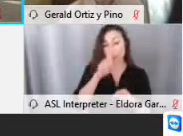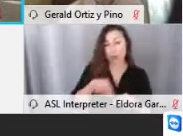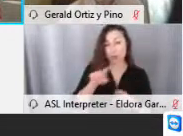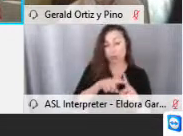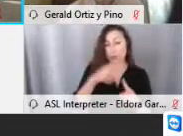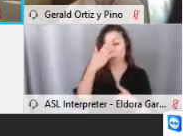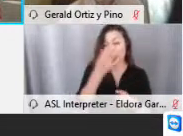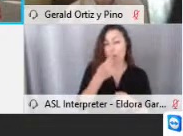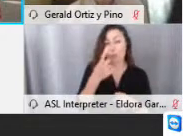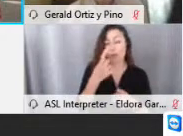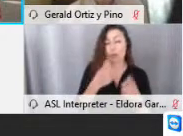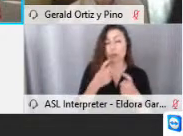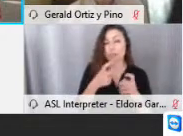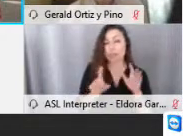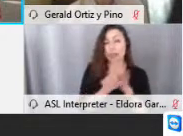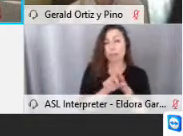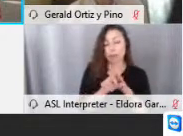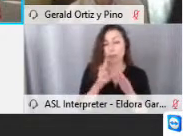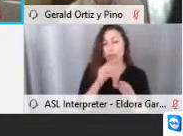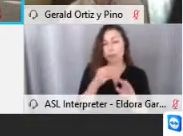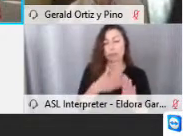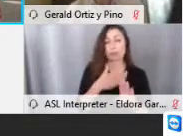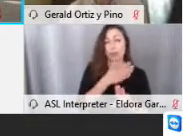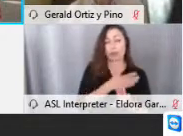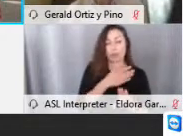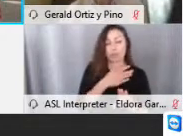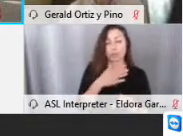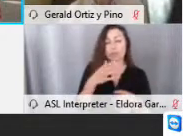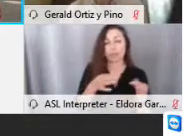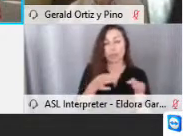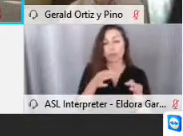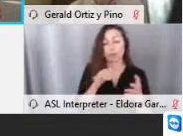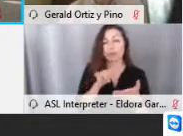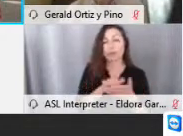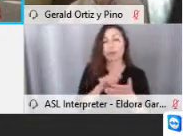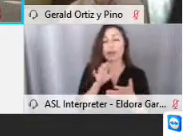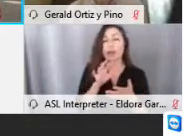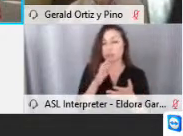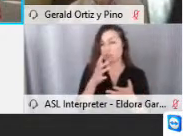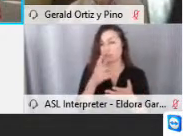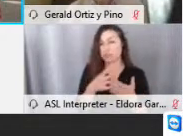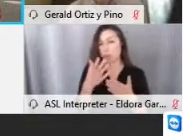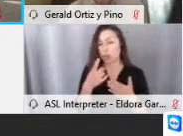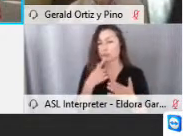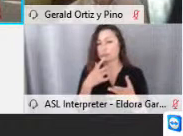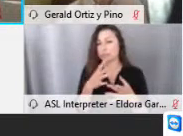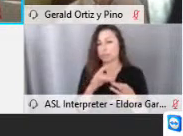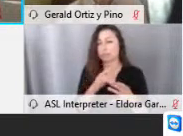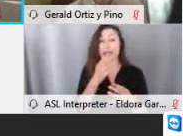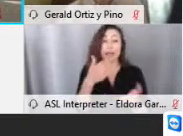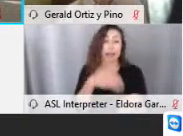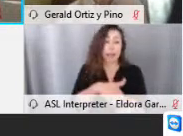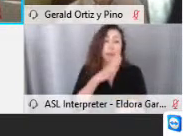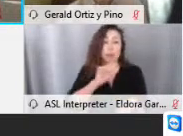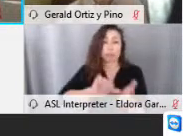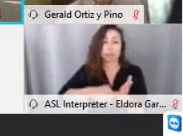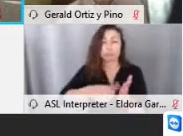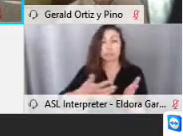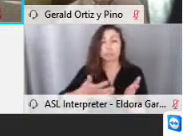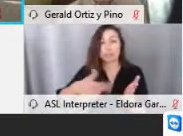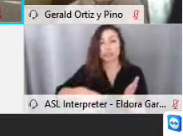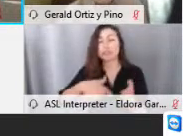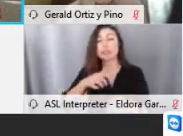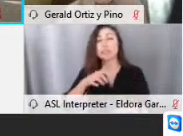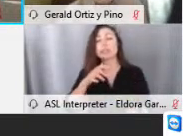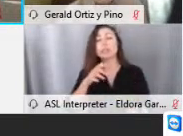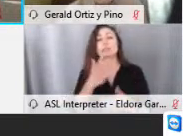of the questions that I heard come up in a previous hearing that was mentioned would be brought up again here, is that there was concern